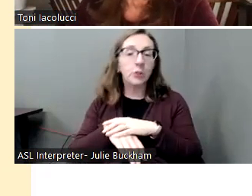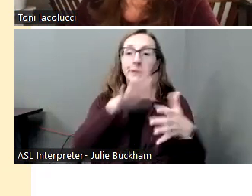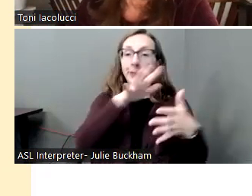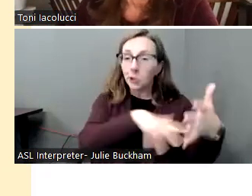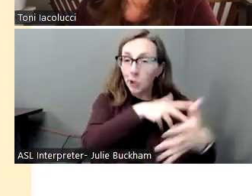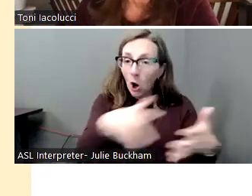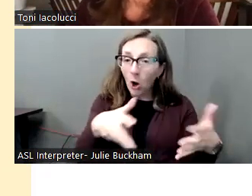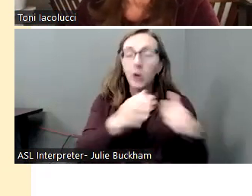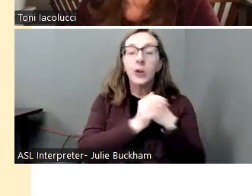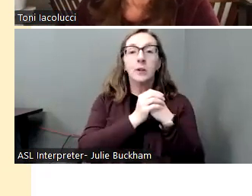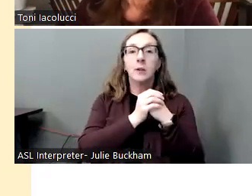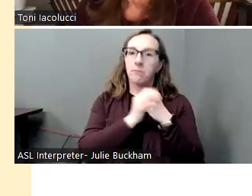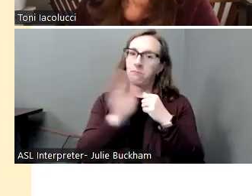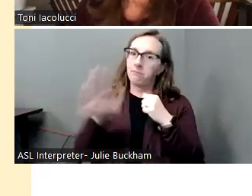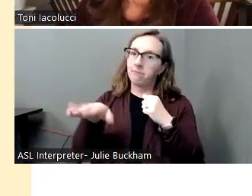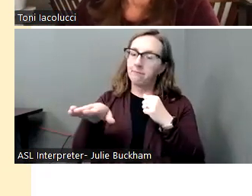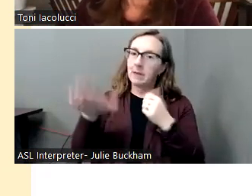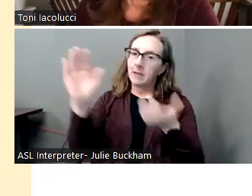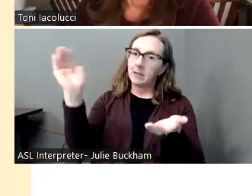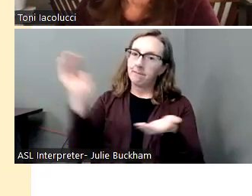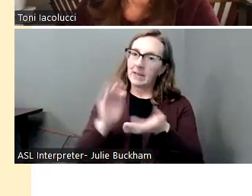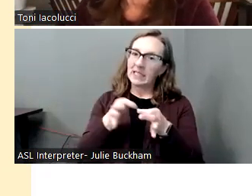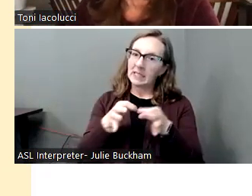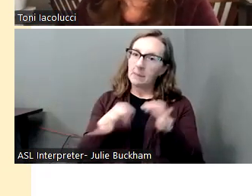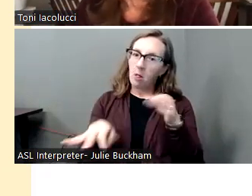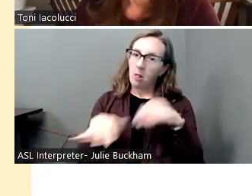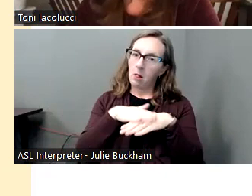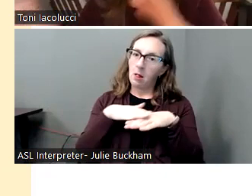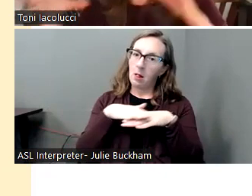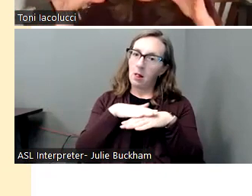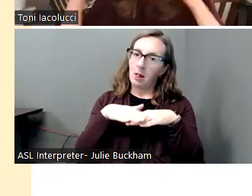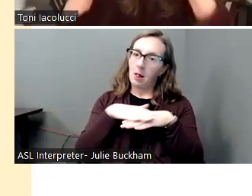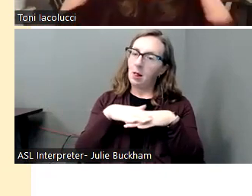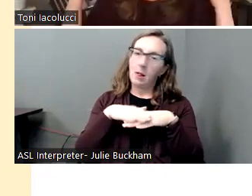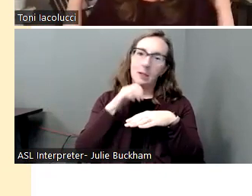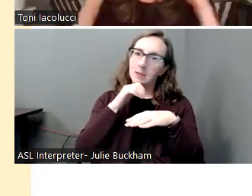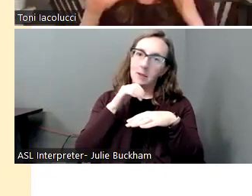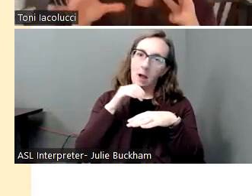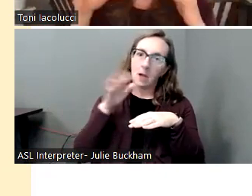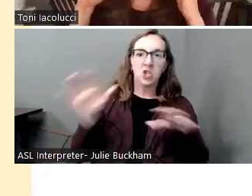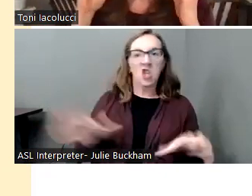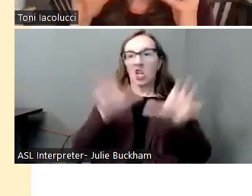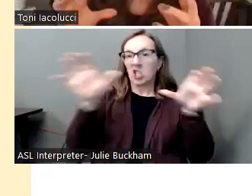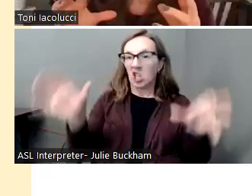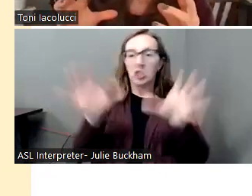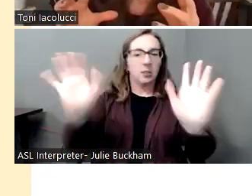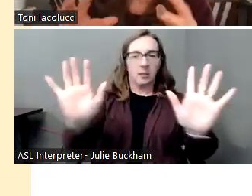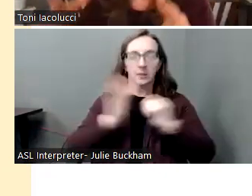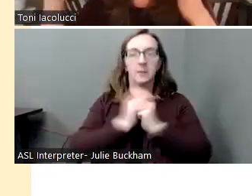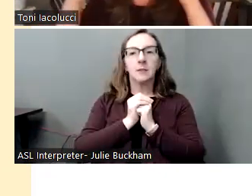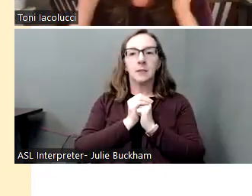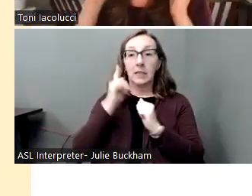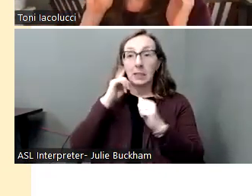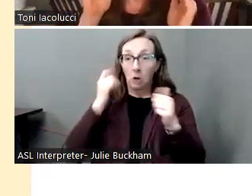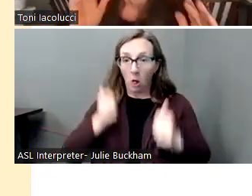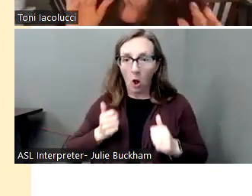urge people, less is more. Keep it clean and simple. With hearing loss, you're focusing on so many things.